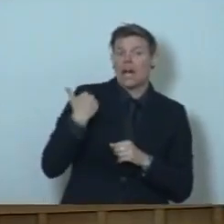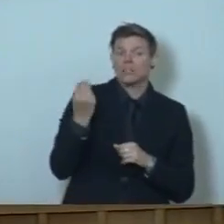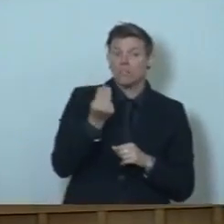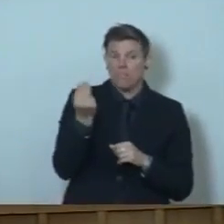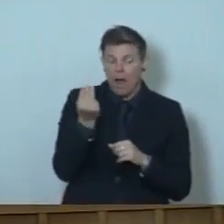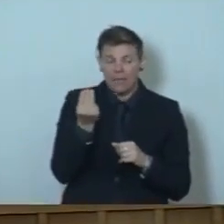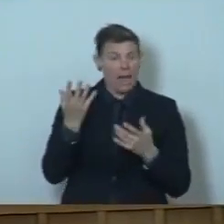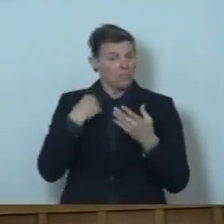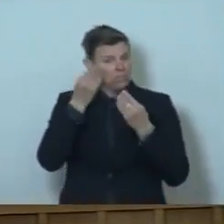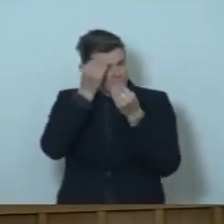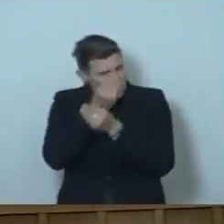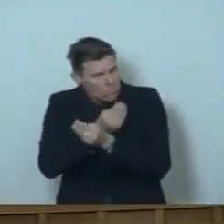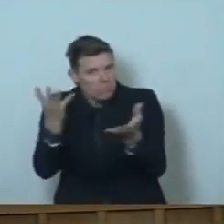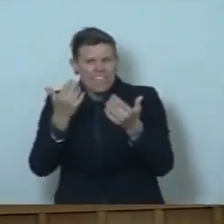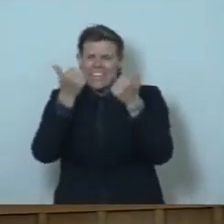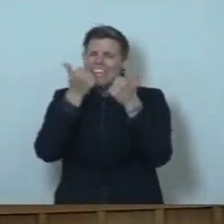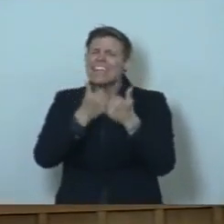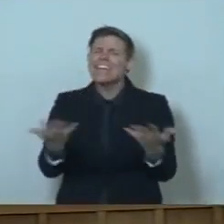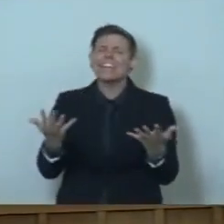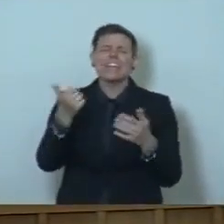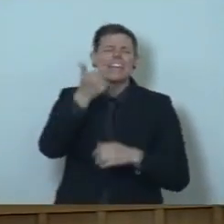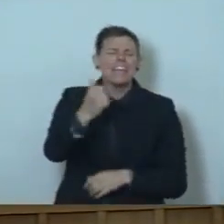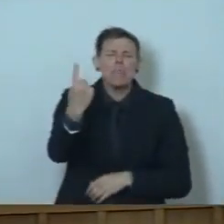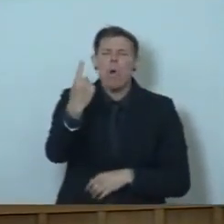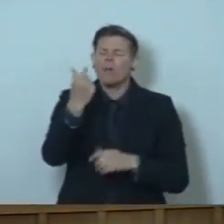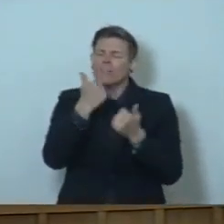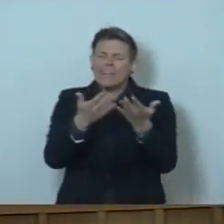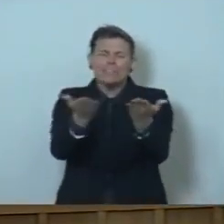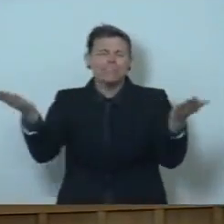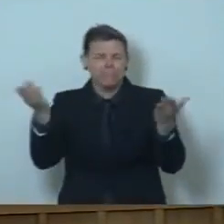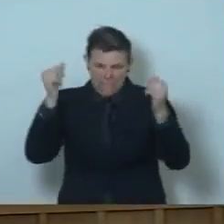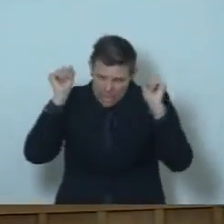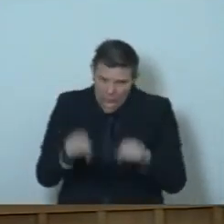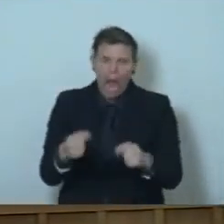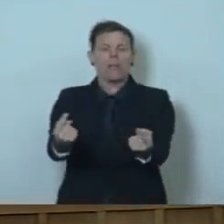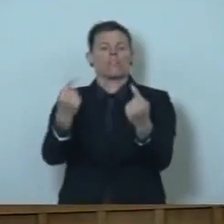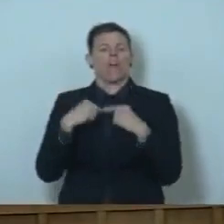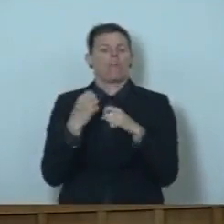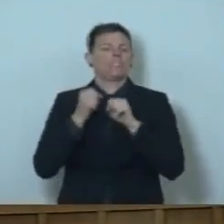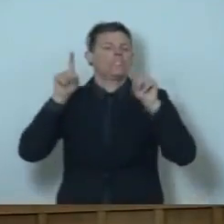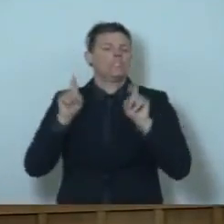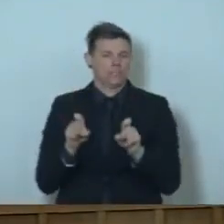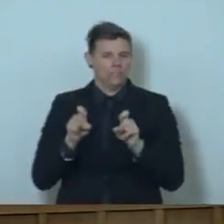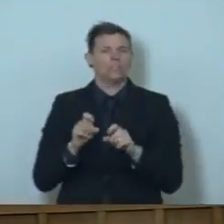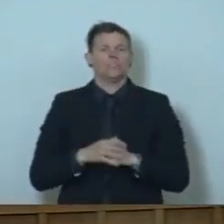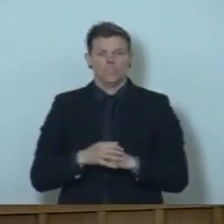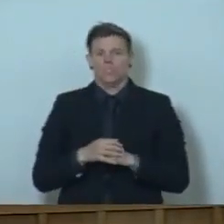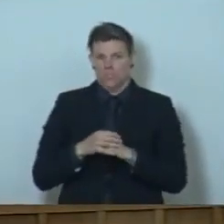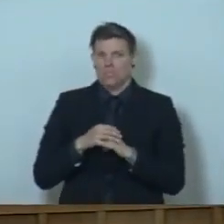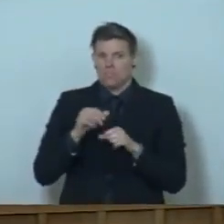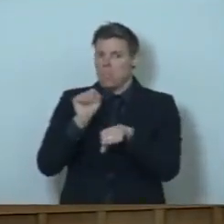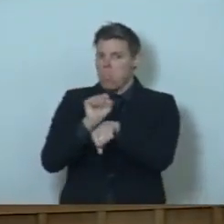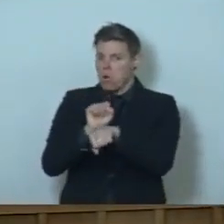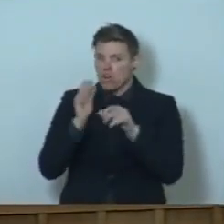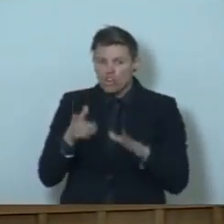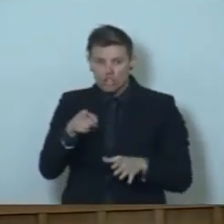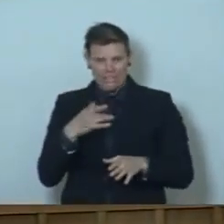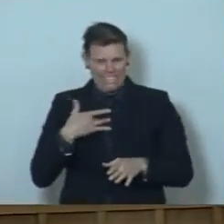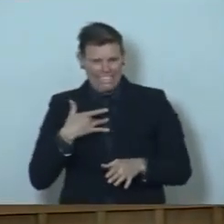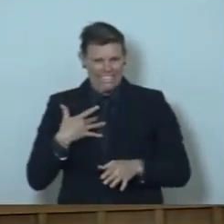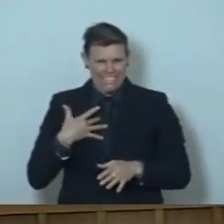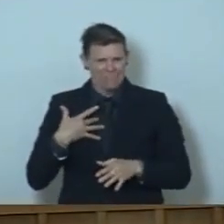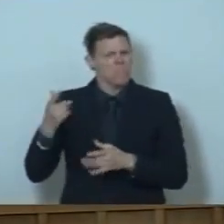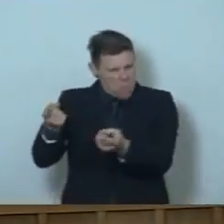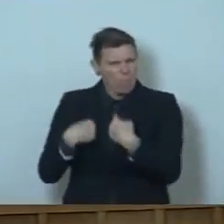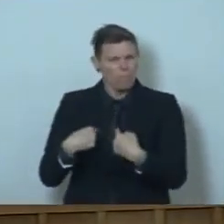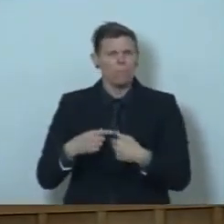any worker that wanted to be tested. We are making that available largely through the Department of Health.